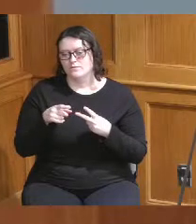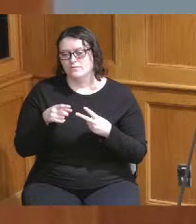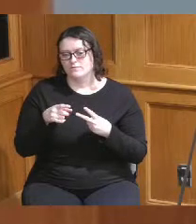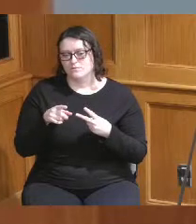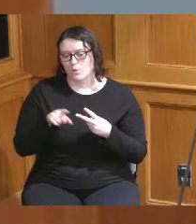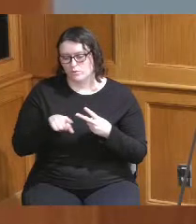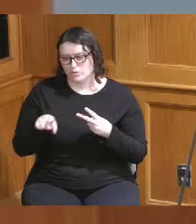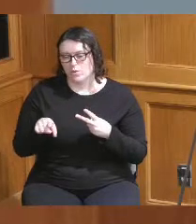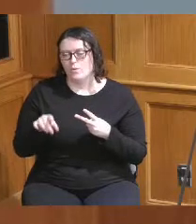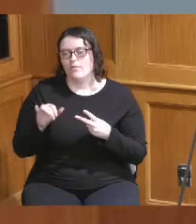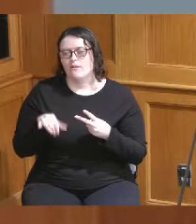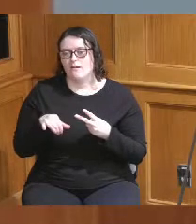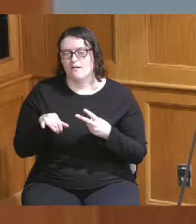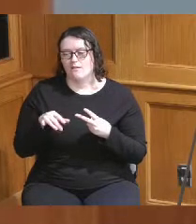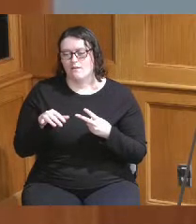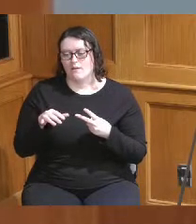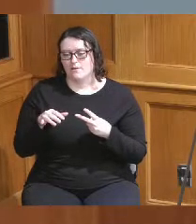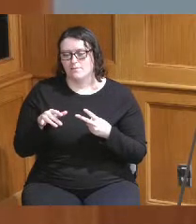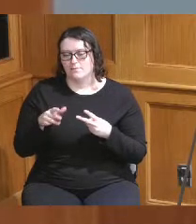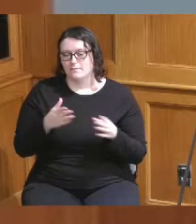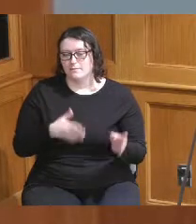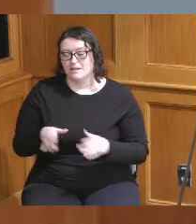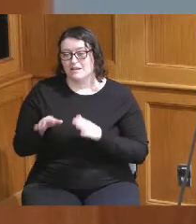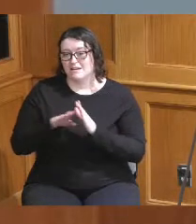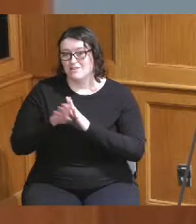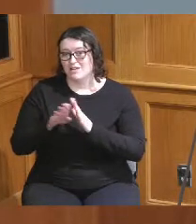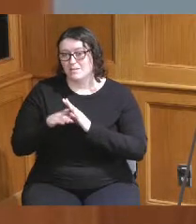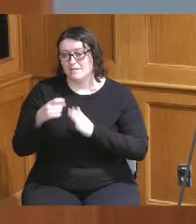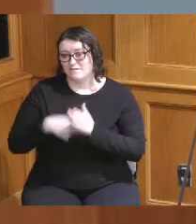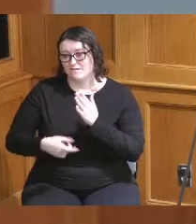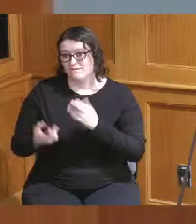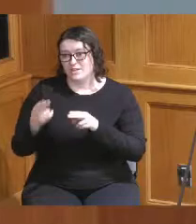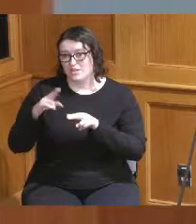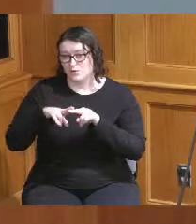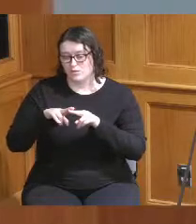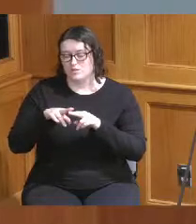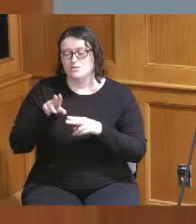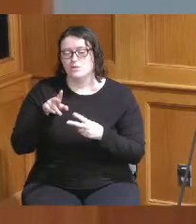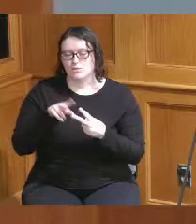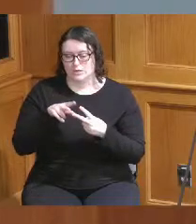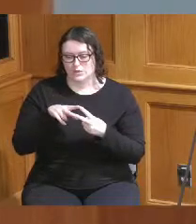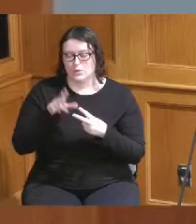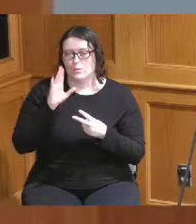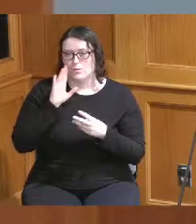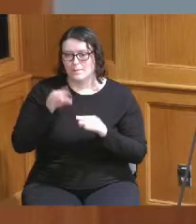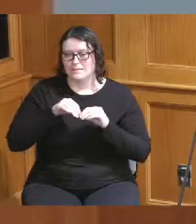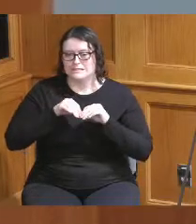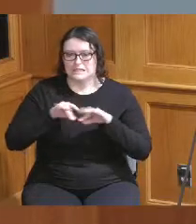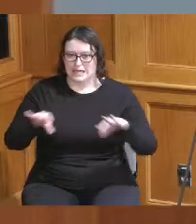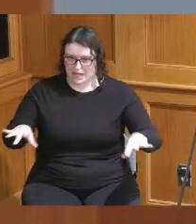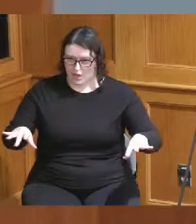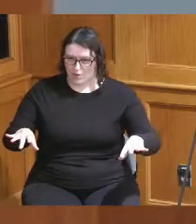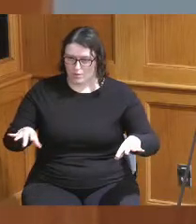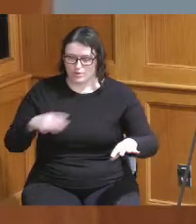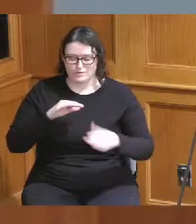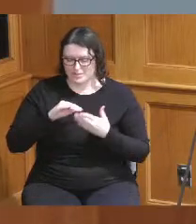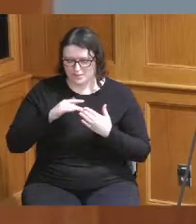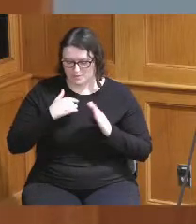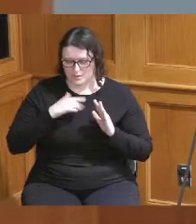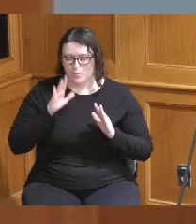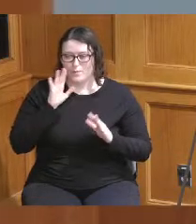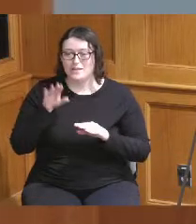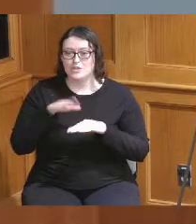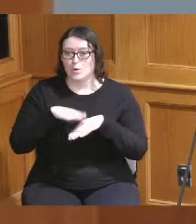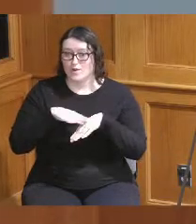our the planning and development fee increase. So that increase will be sent out. That will be